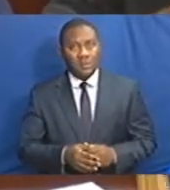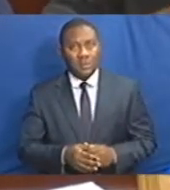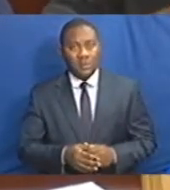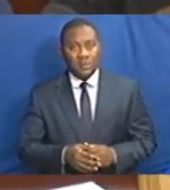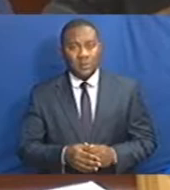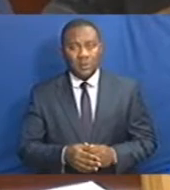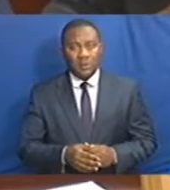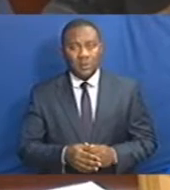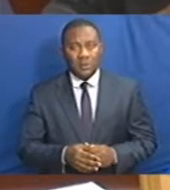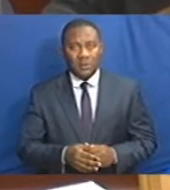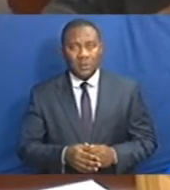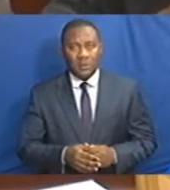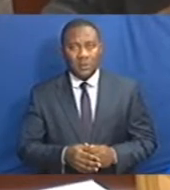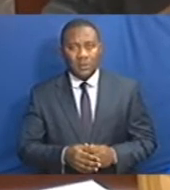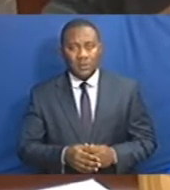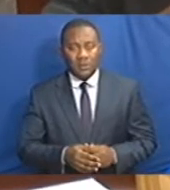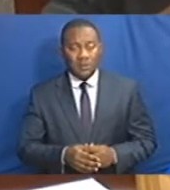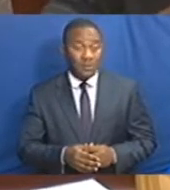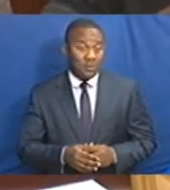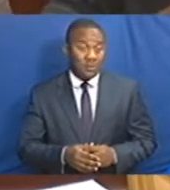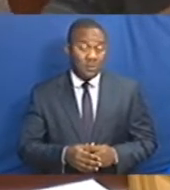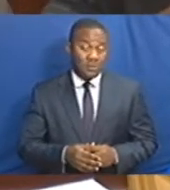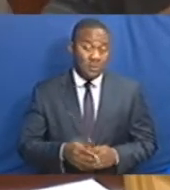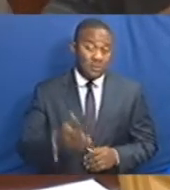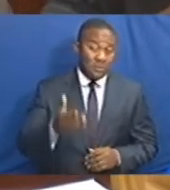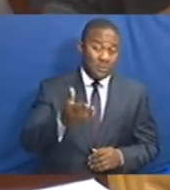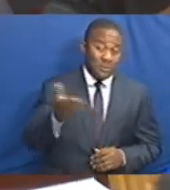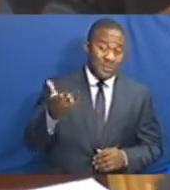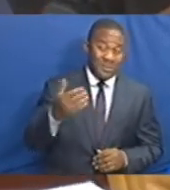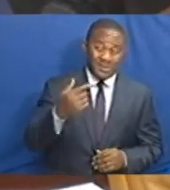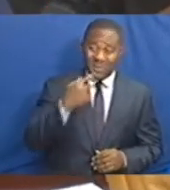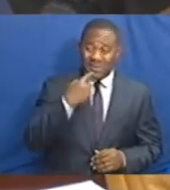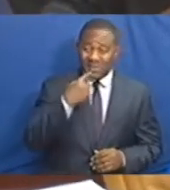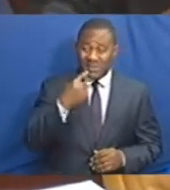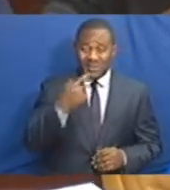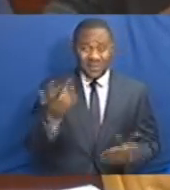the message our colleague brothers have just given to us.